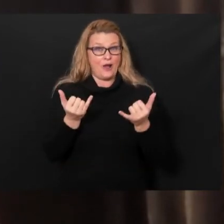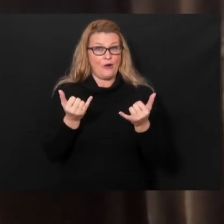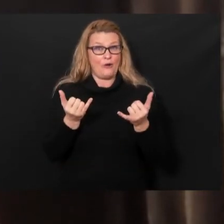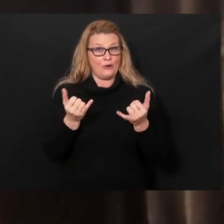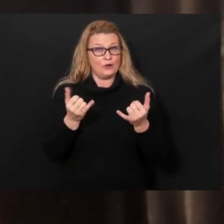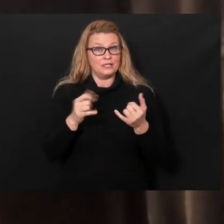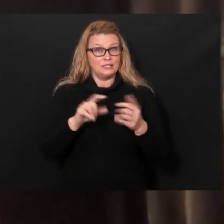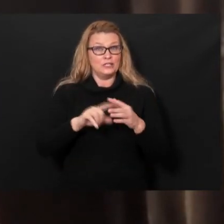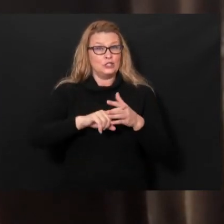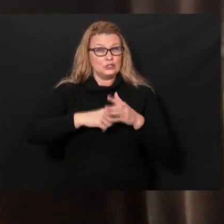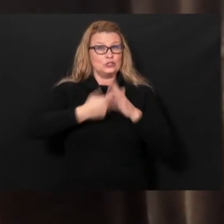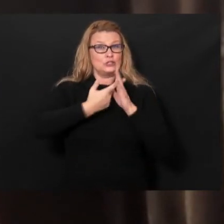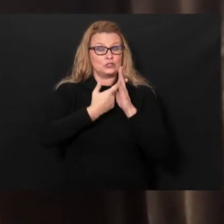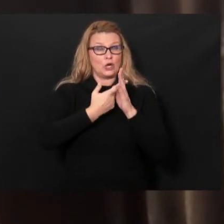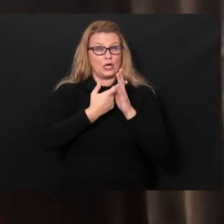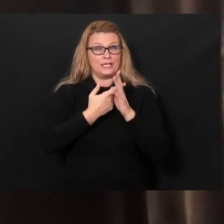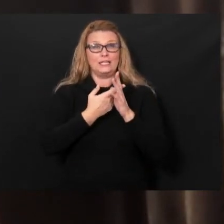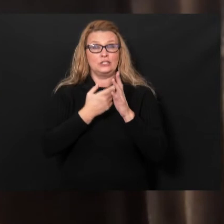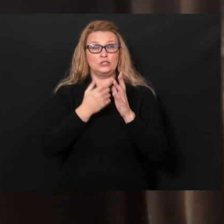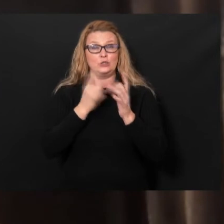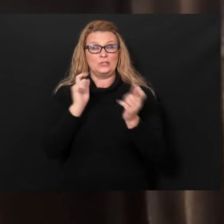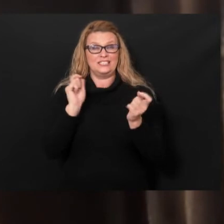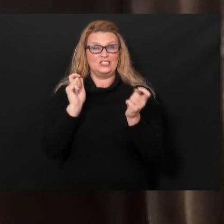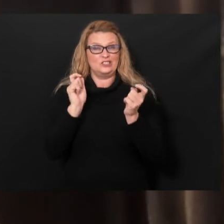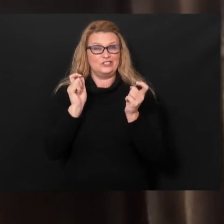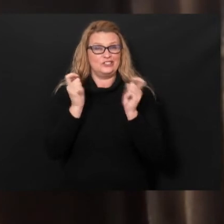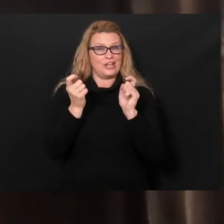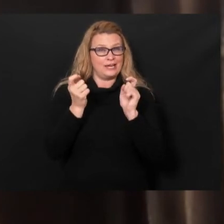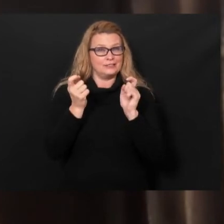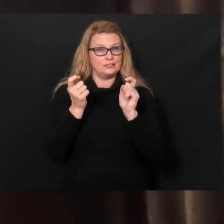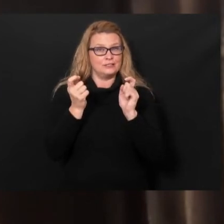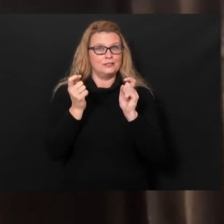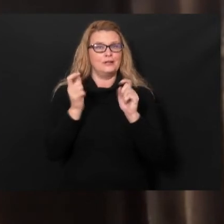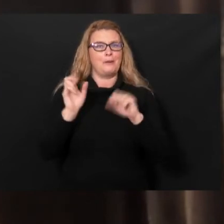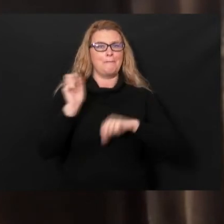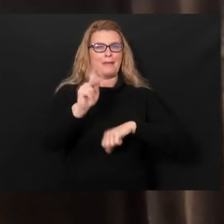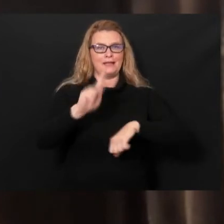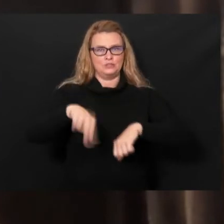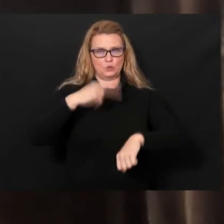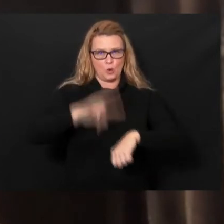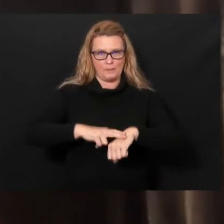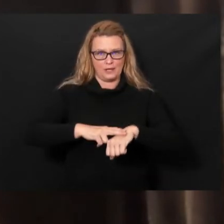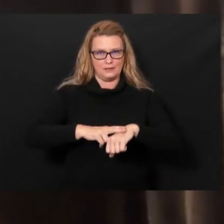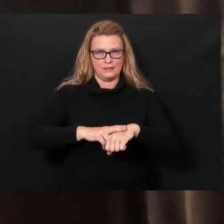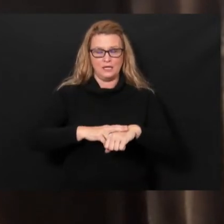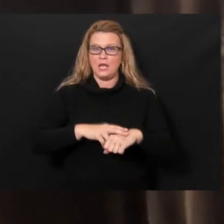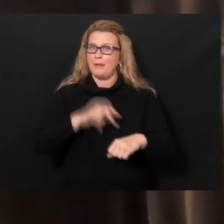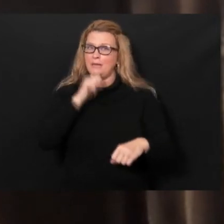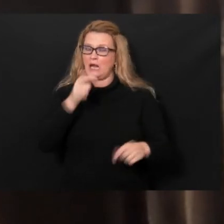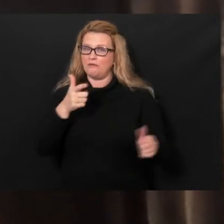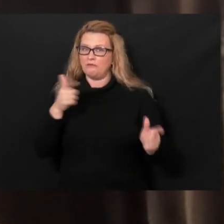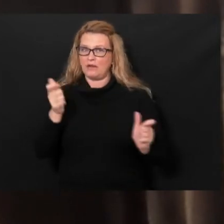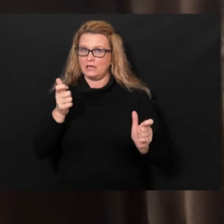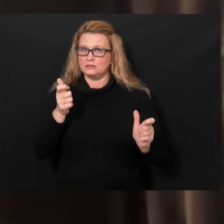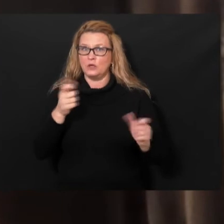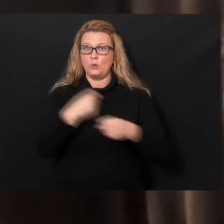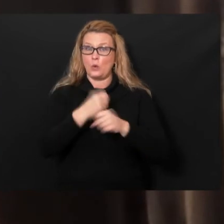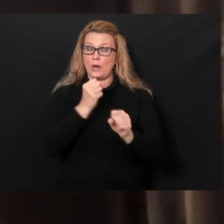back a little bit more towards normal for many people is important, because we want to make sure, as this dynamic event that